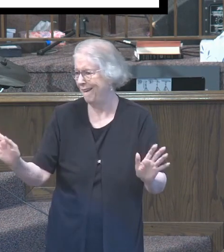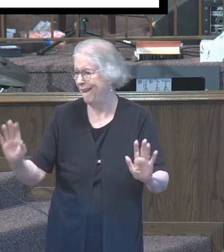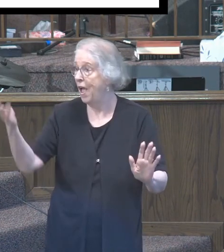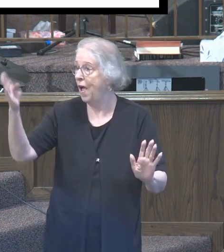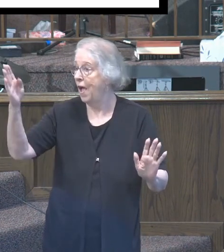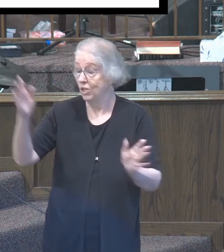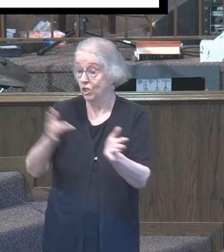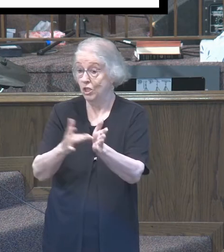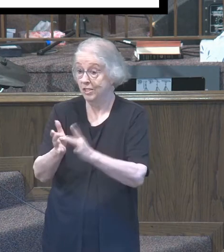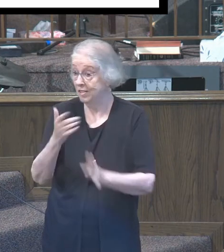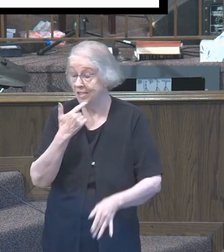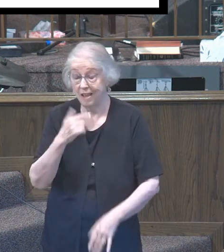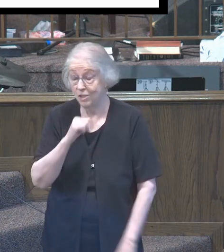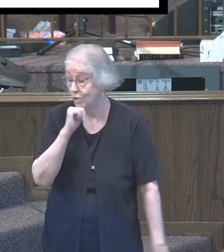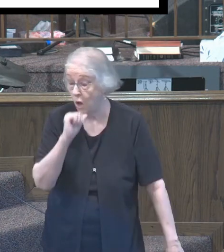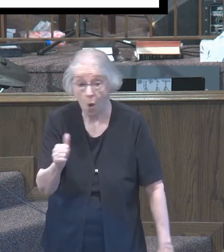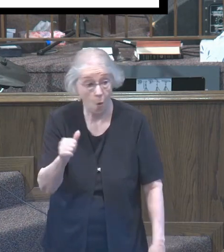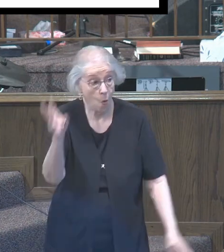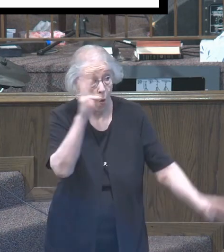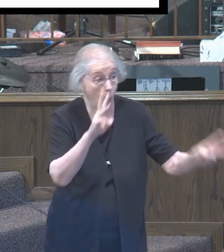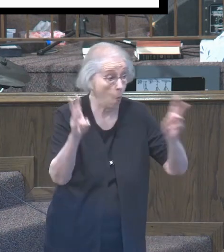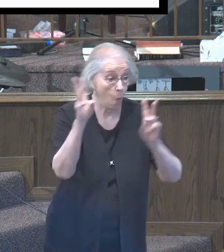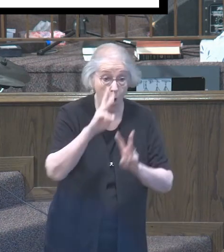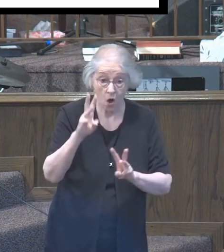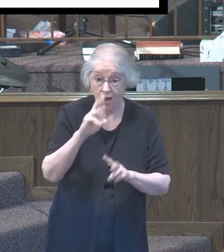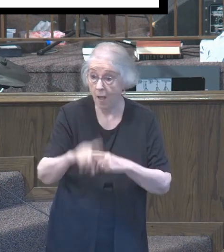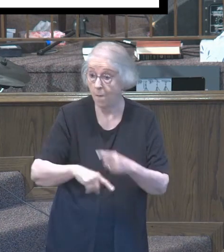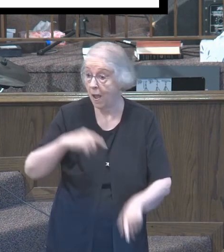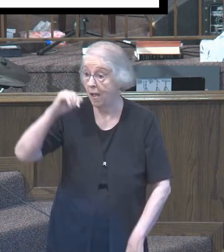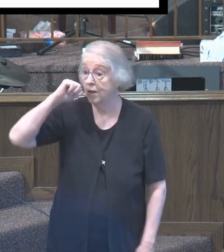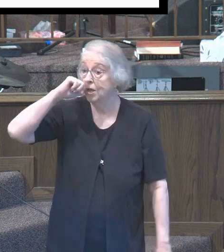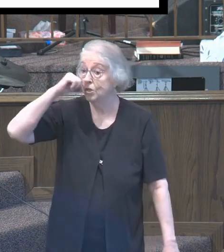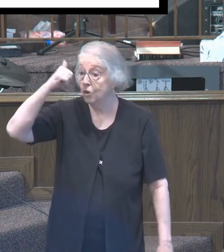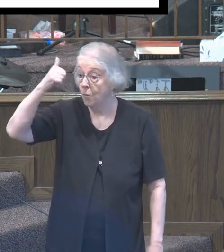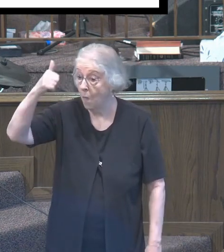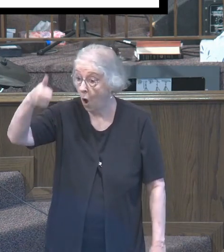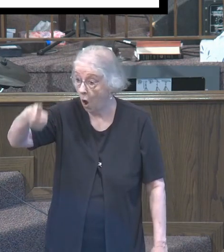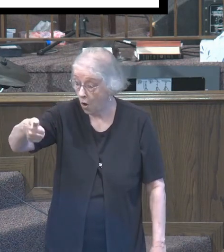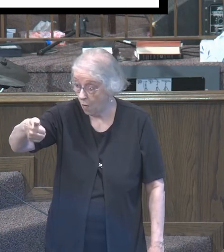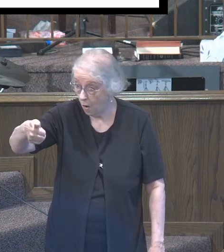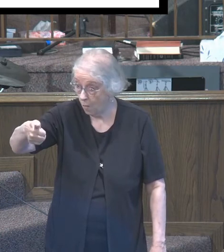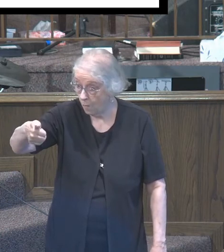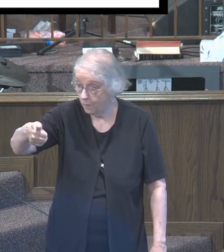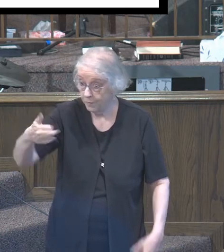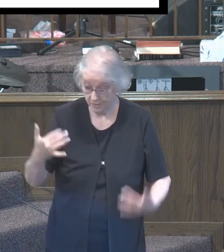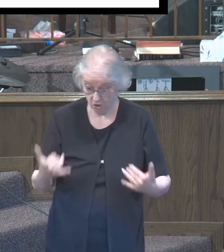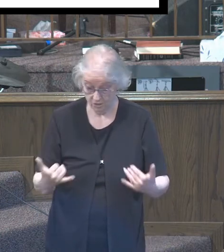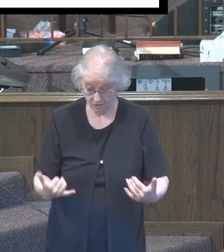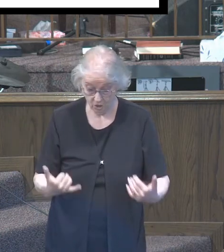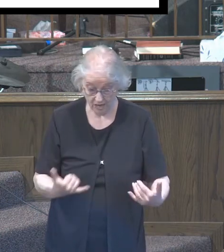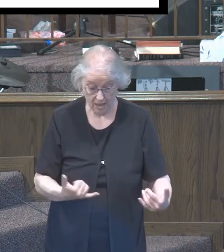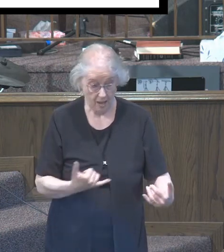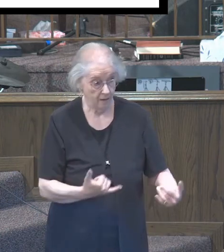Don't pick on people, jump on their failures, criticize their faults, unless, of course, you want the